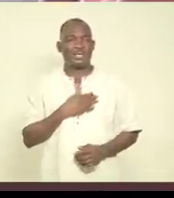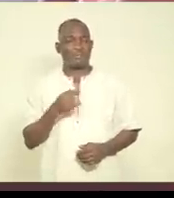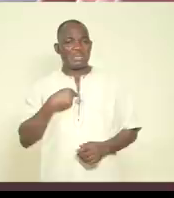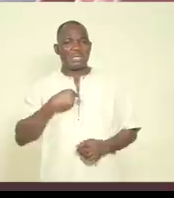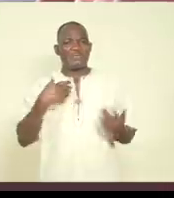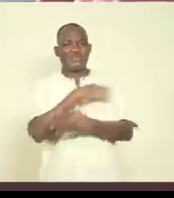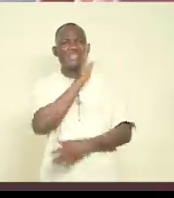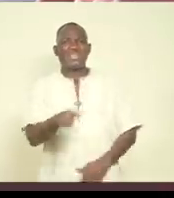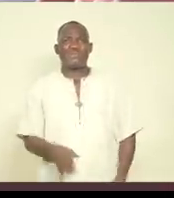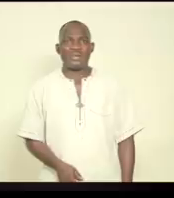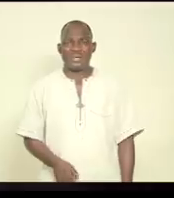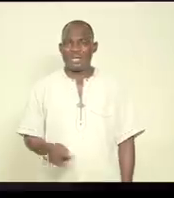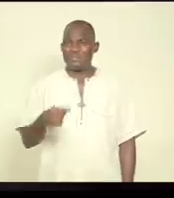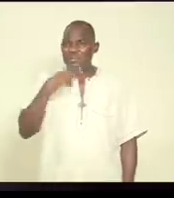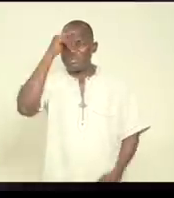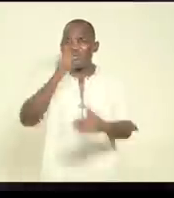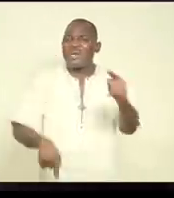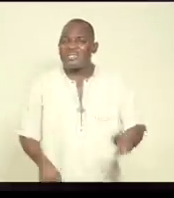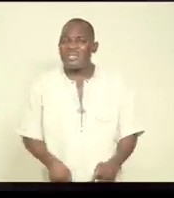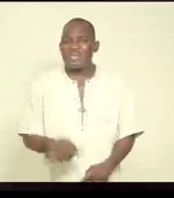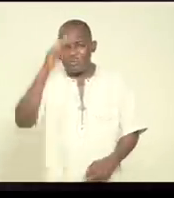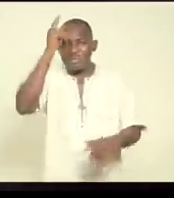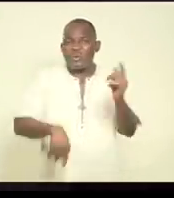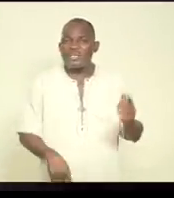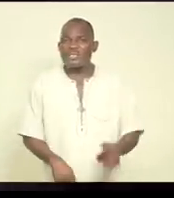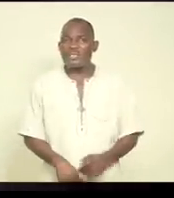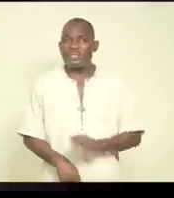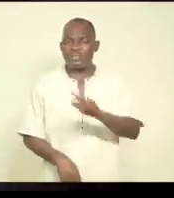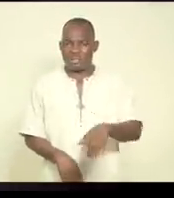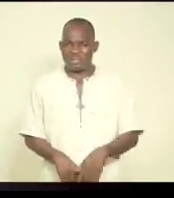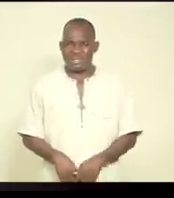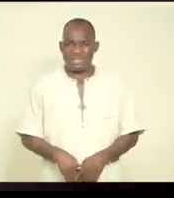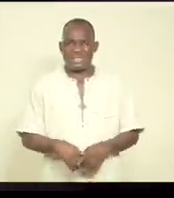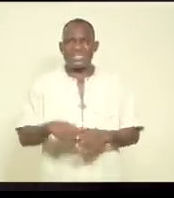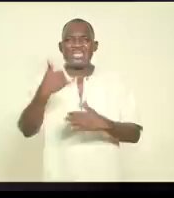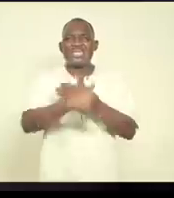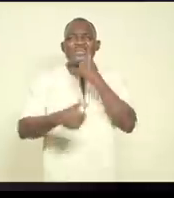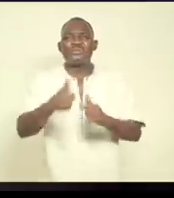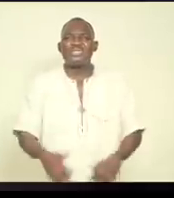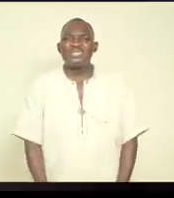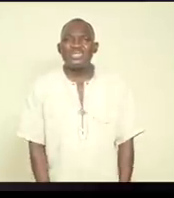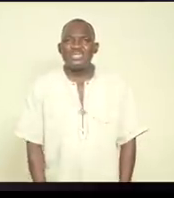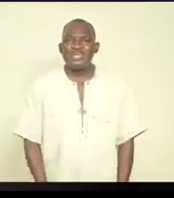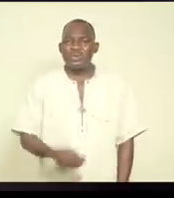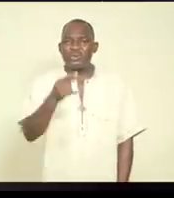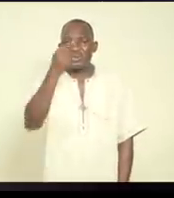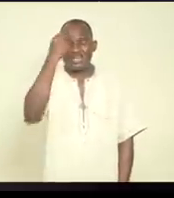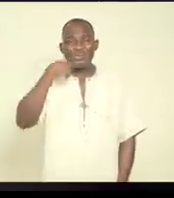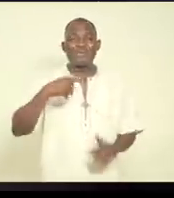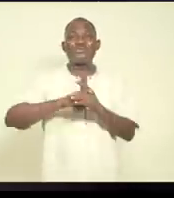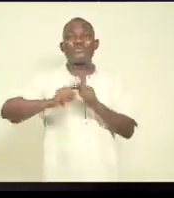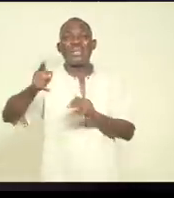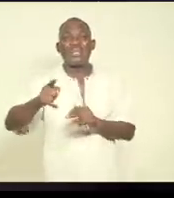foot. In which country? Why do you think I would run like the same boat when mentioning prison or